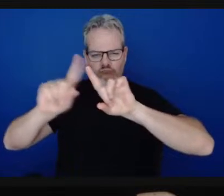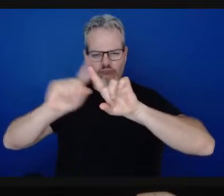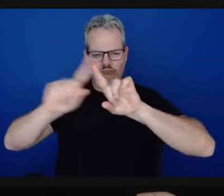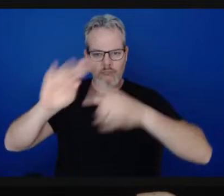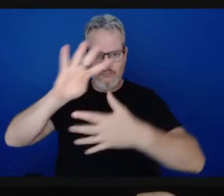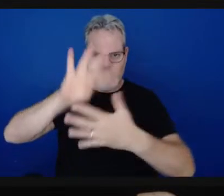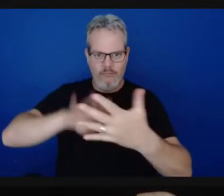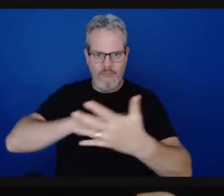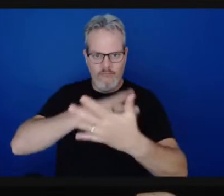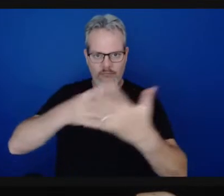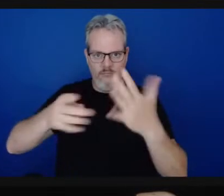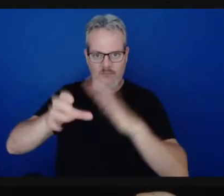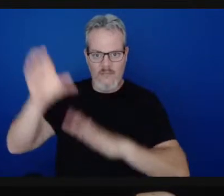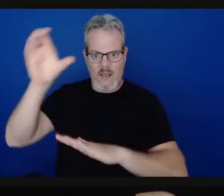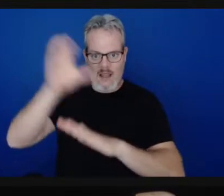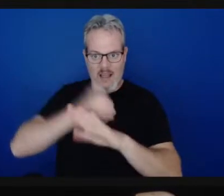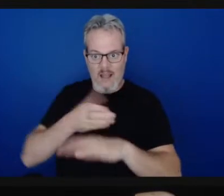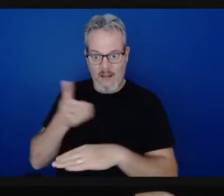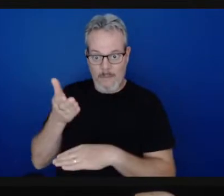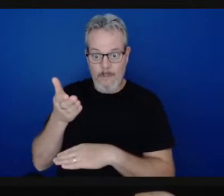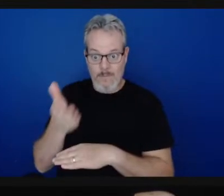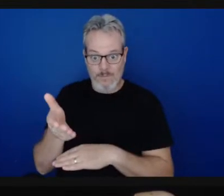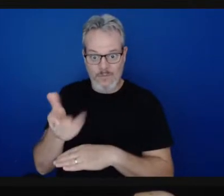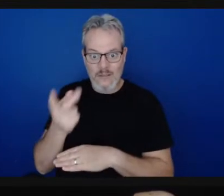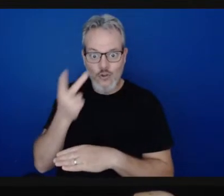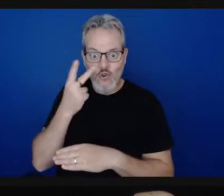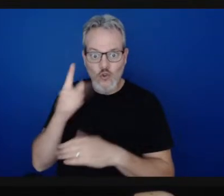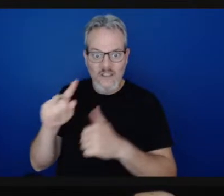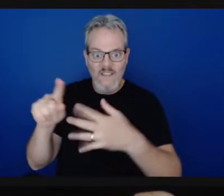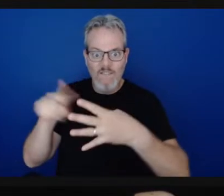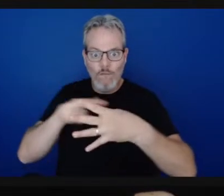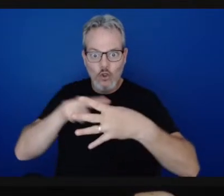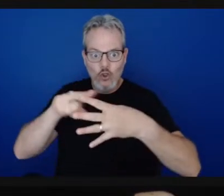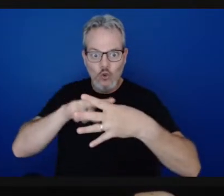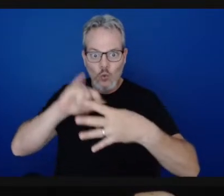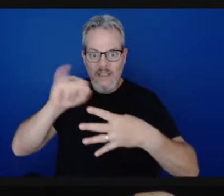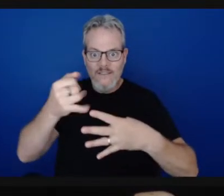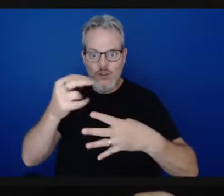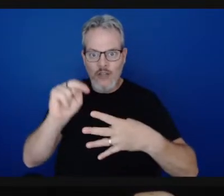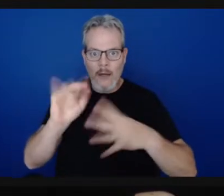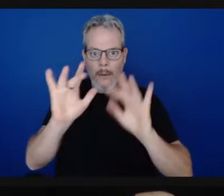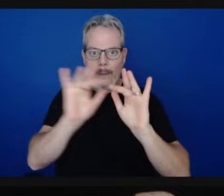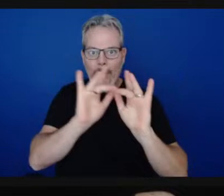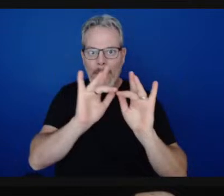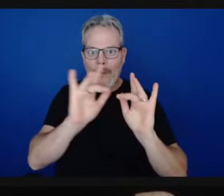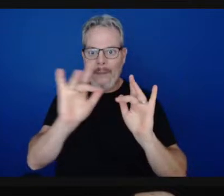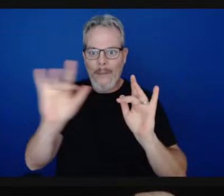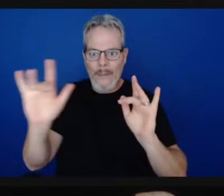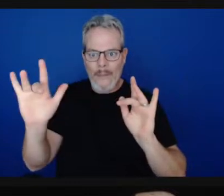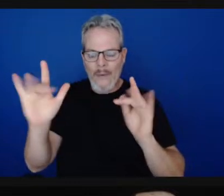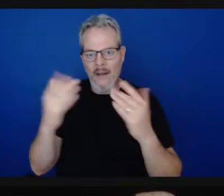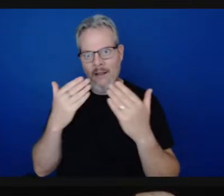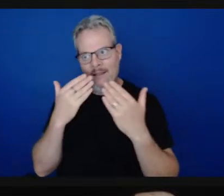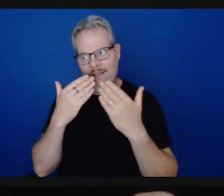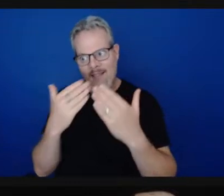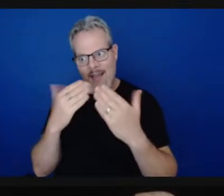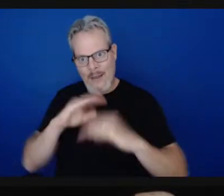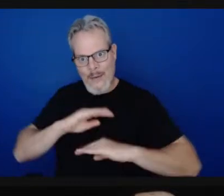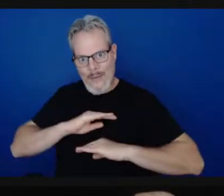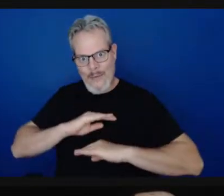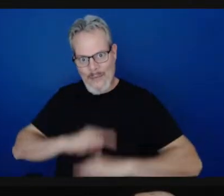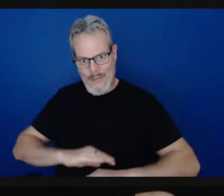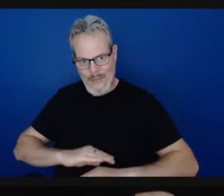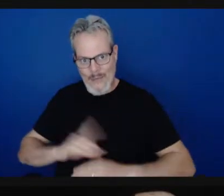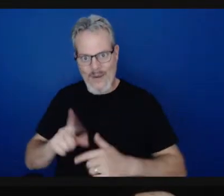calendar. You see the first week of January is empty, thankfully there. And then it picks up